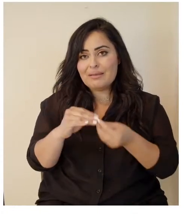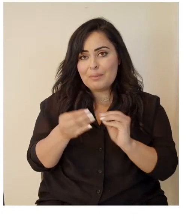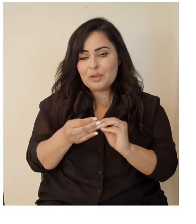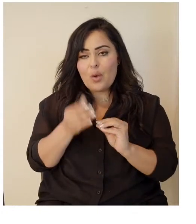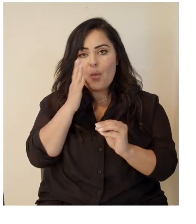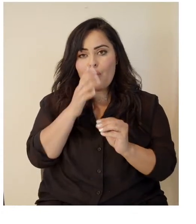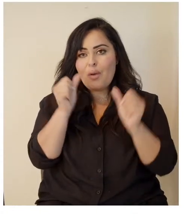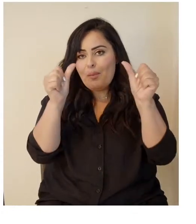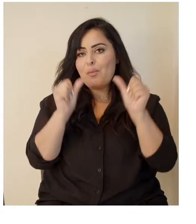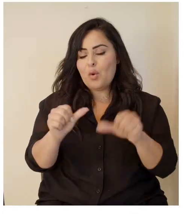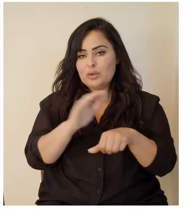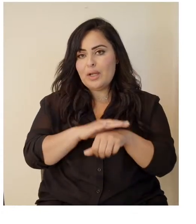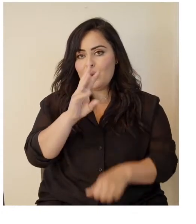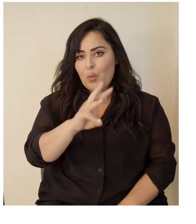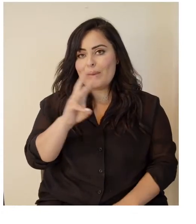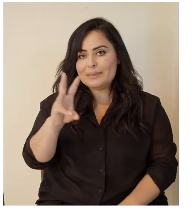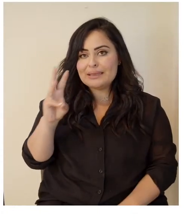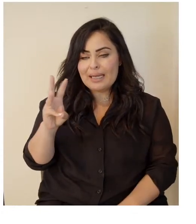at